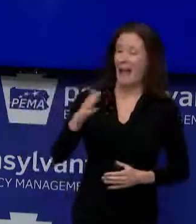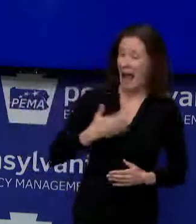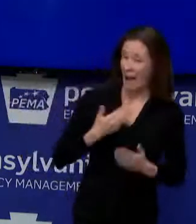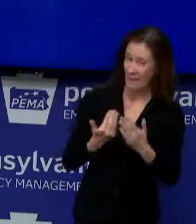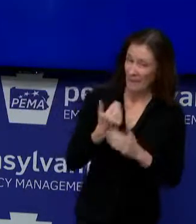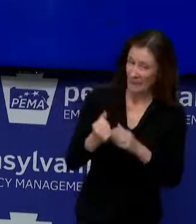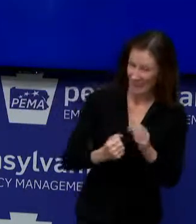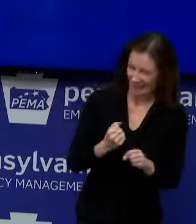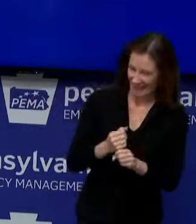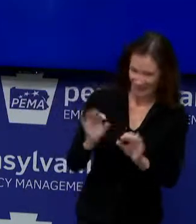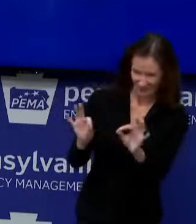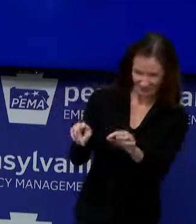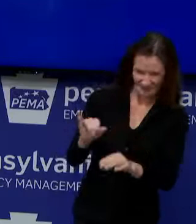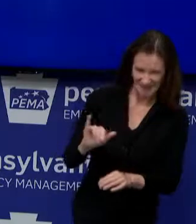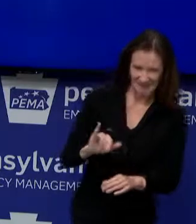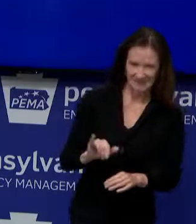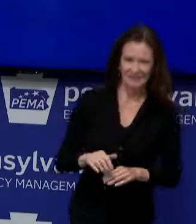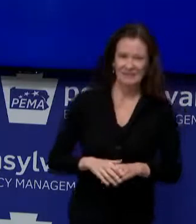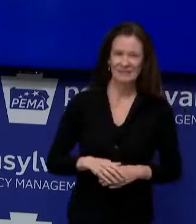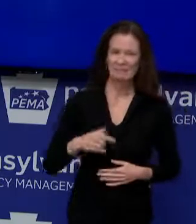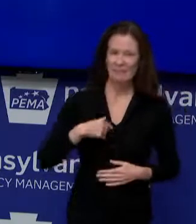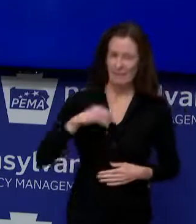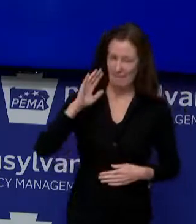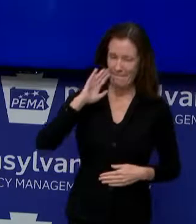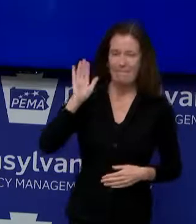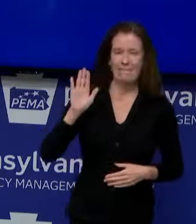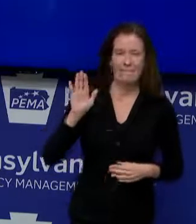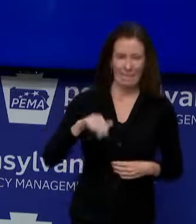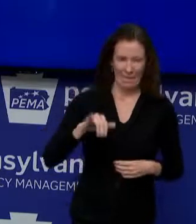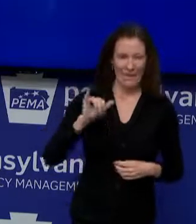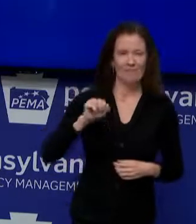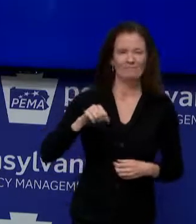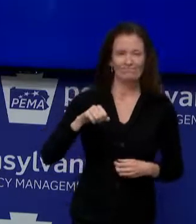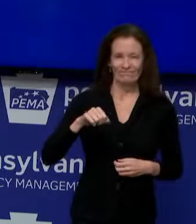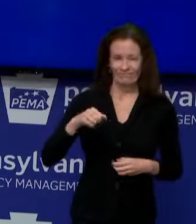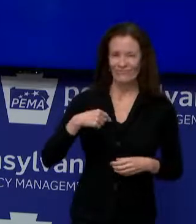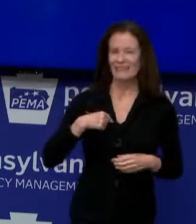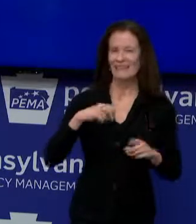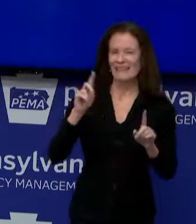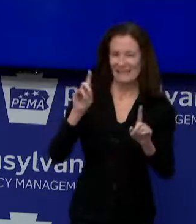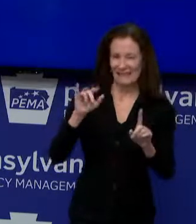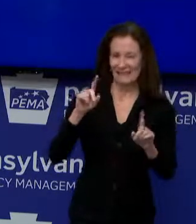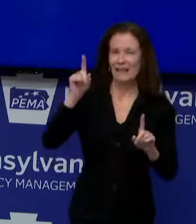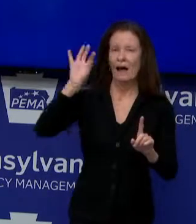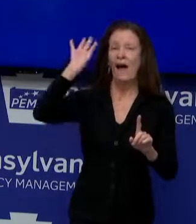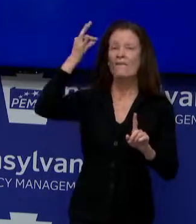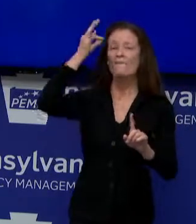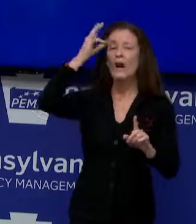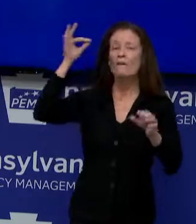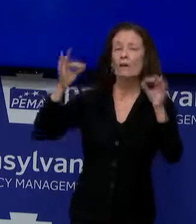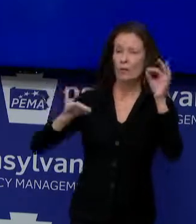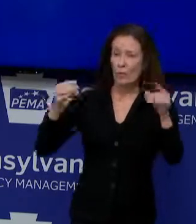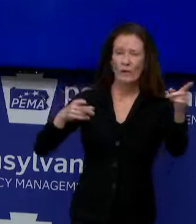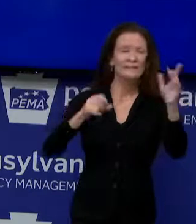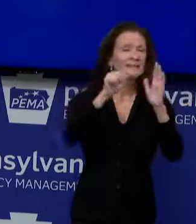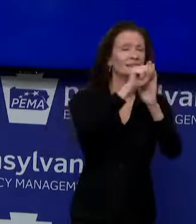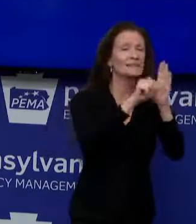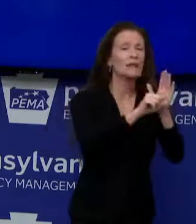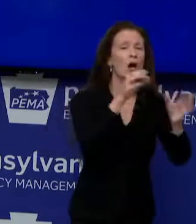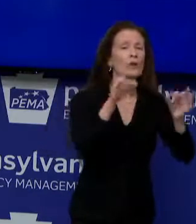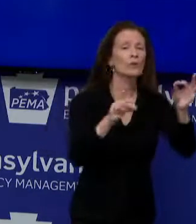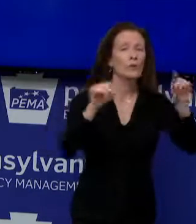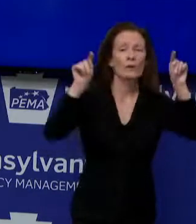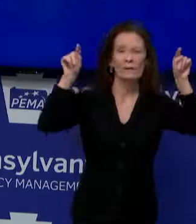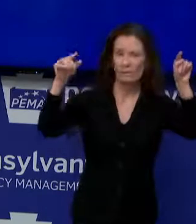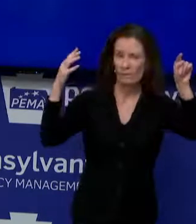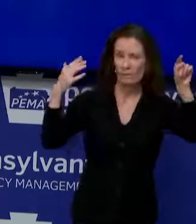this is a circumstance that has been before the federal courts and the state courts. The Department of State's role in this is actually very